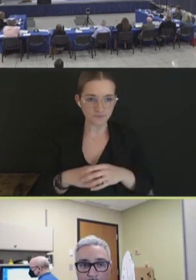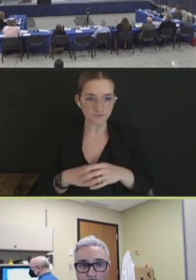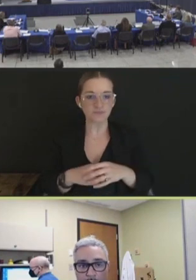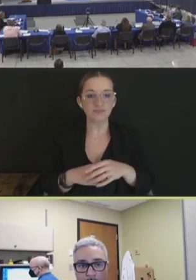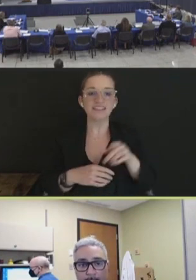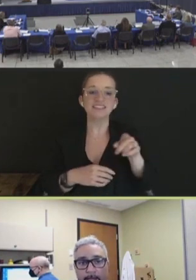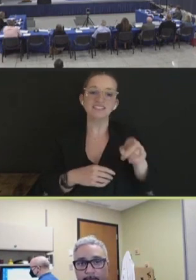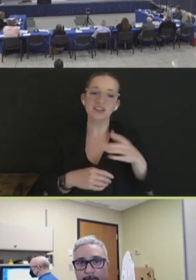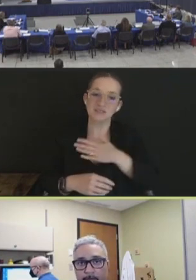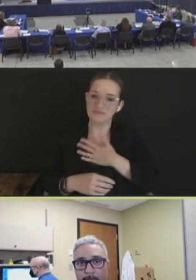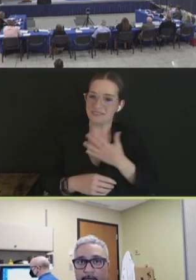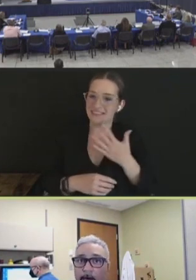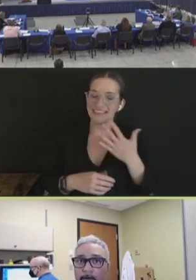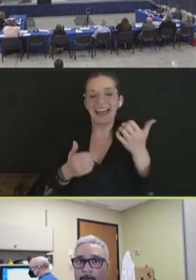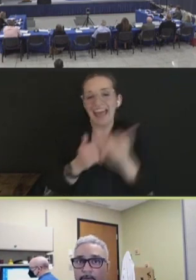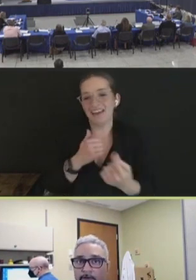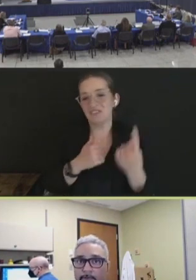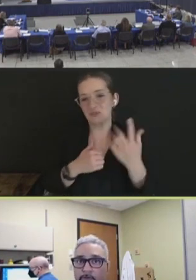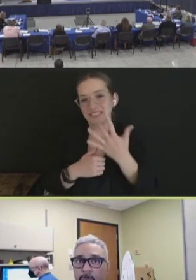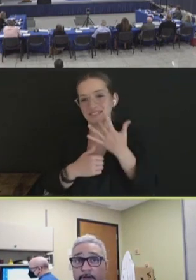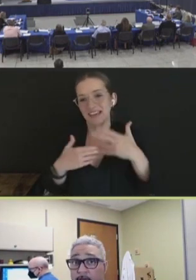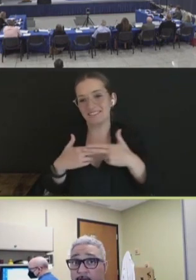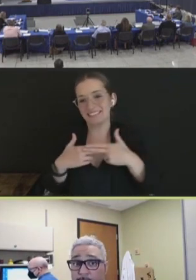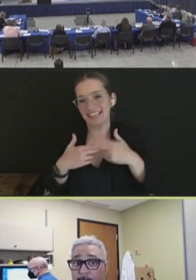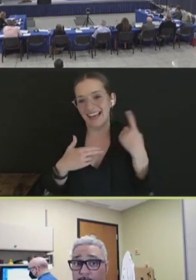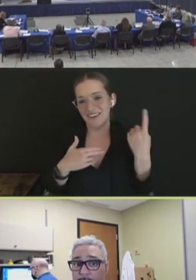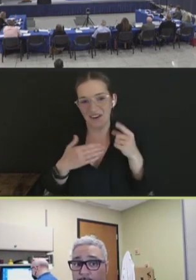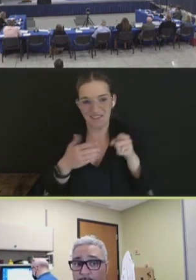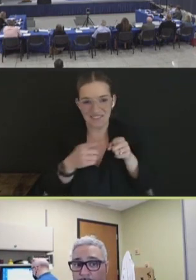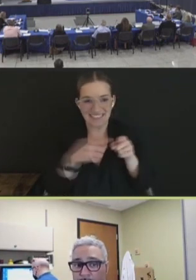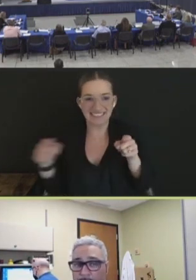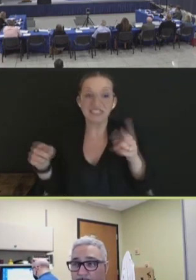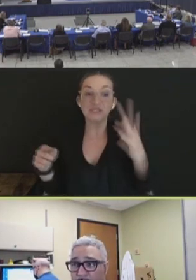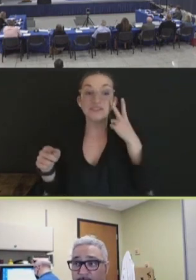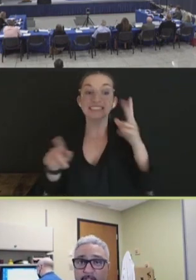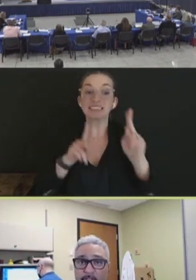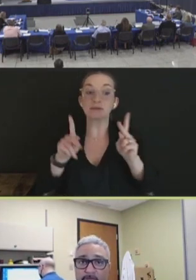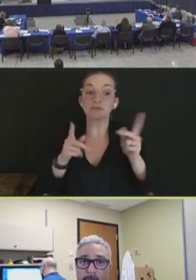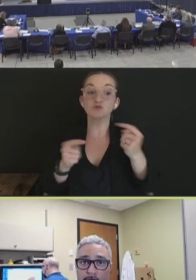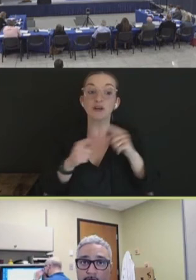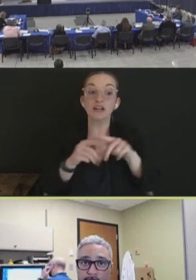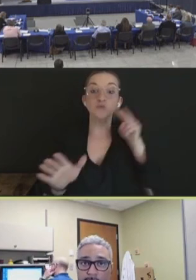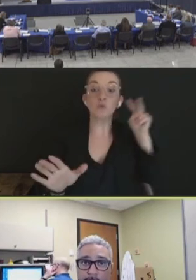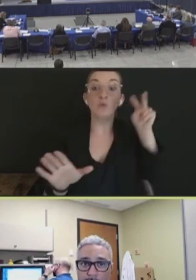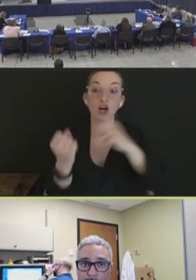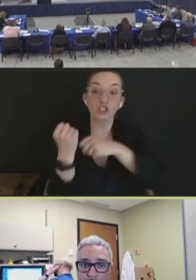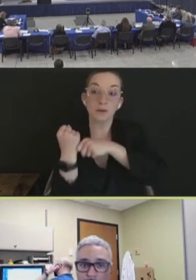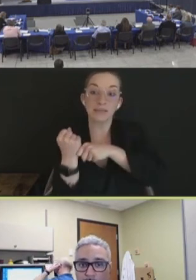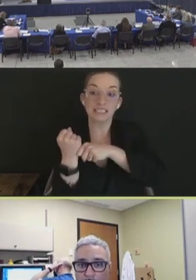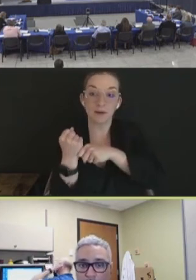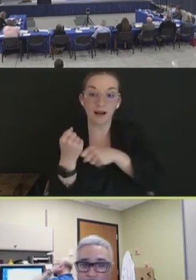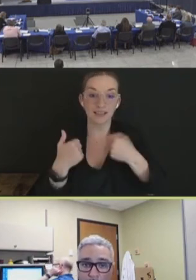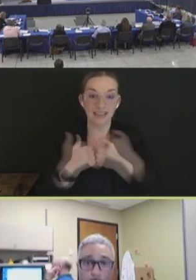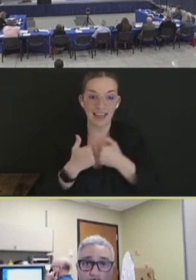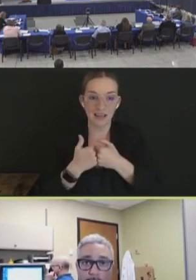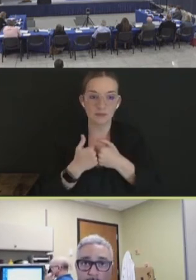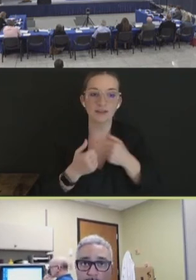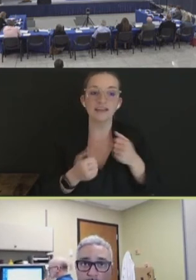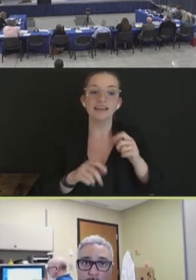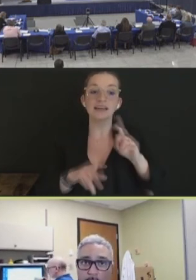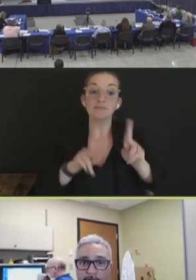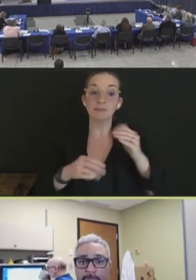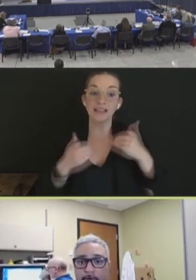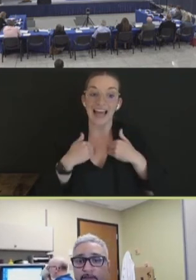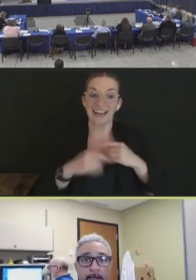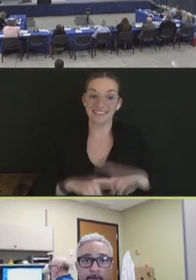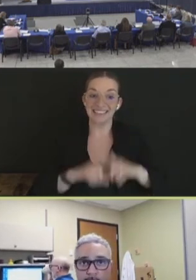is, in reality, we see this outcome of people trying to see this baseball game, and some people have a differential degree of resources. Equality is saying,